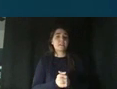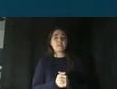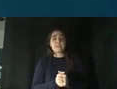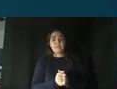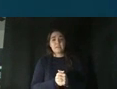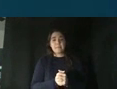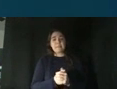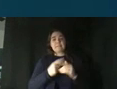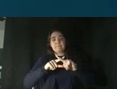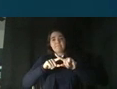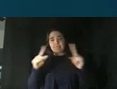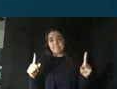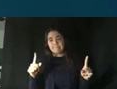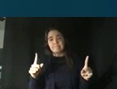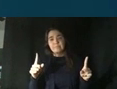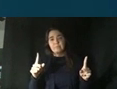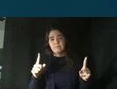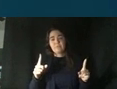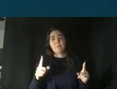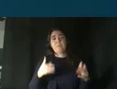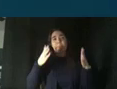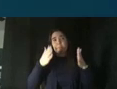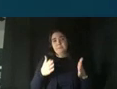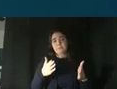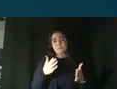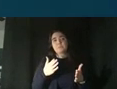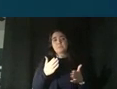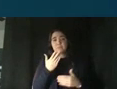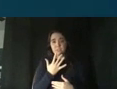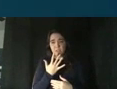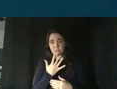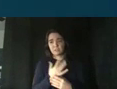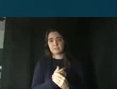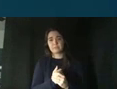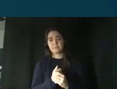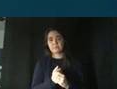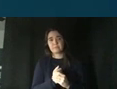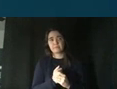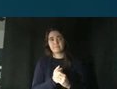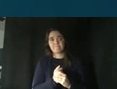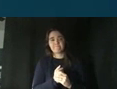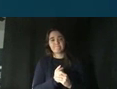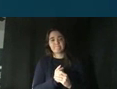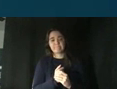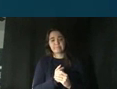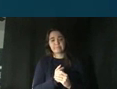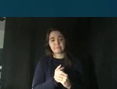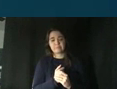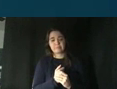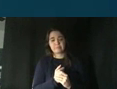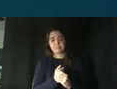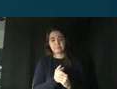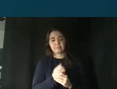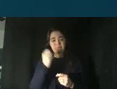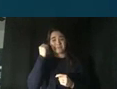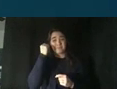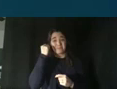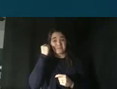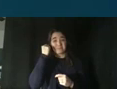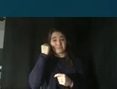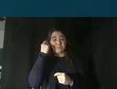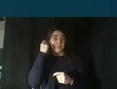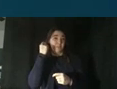it is different for a person of color to be able to understand things that a white person may not.